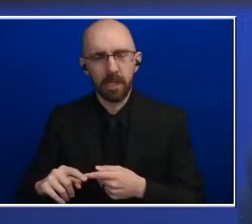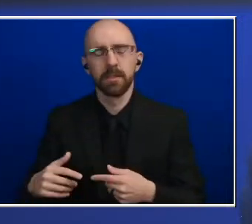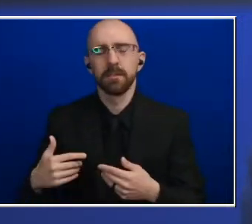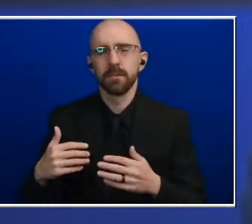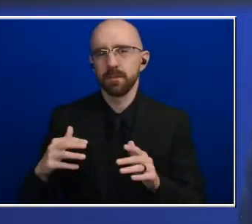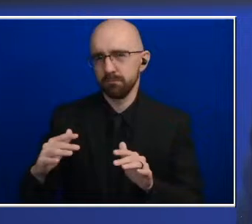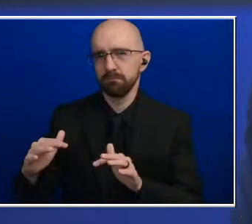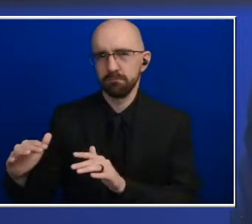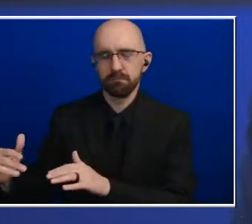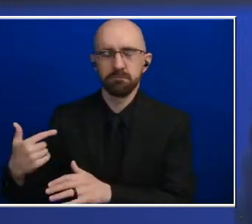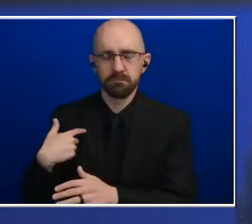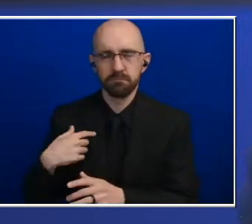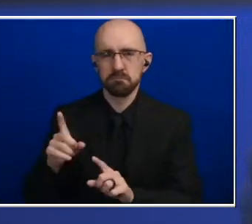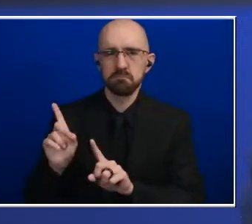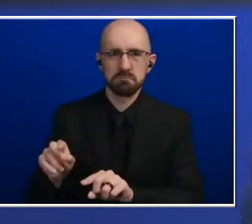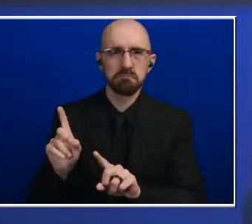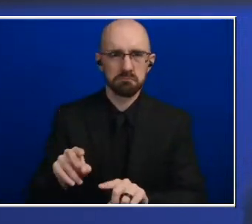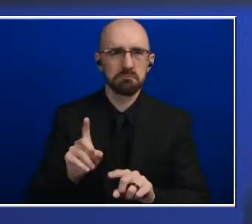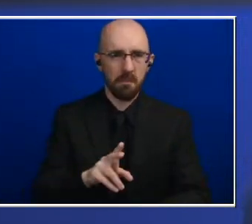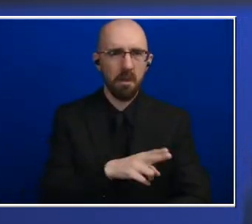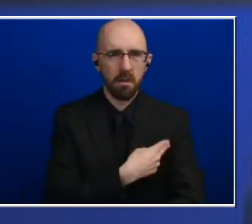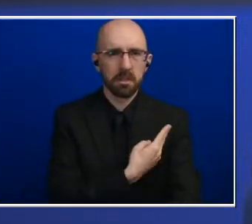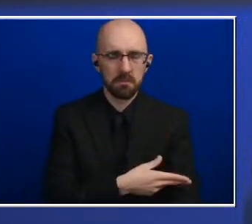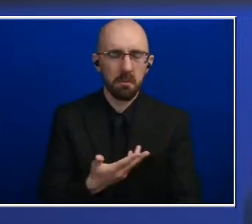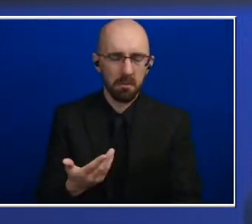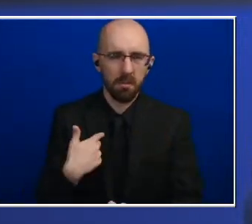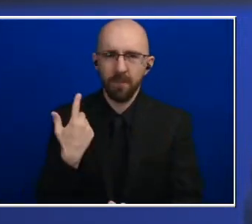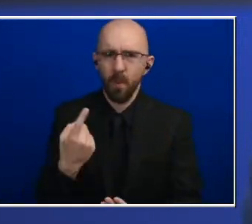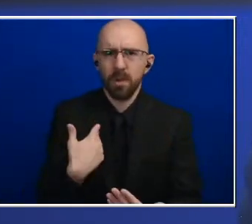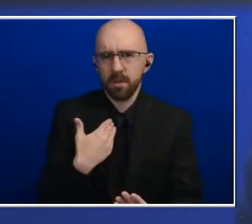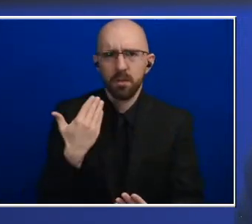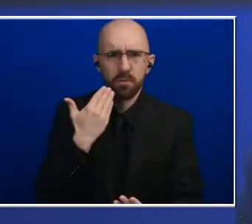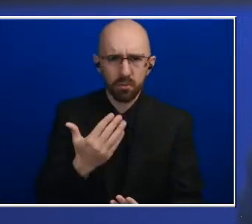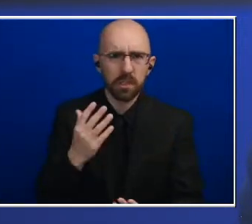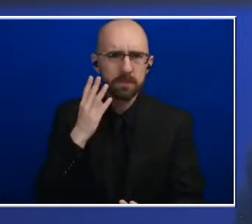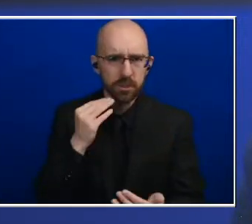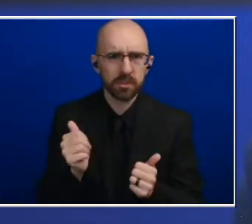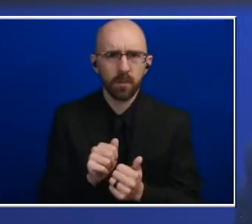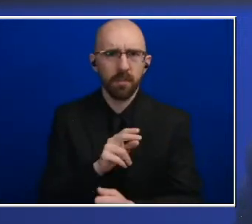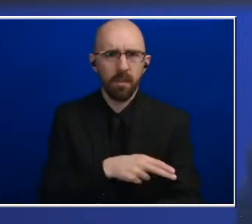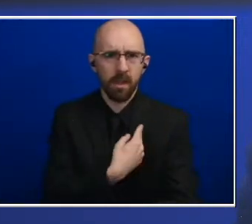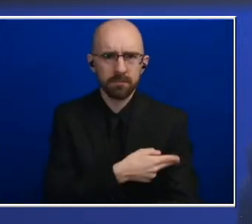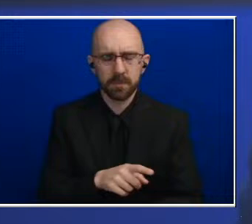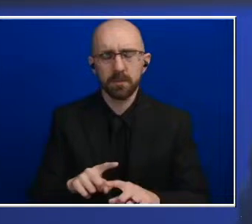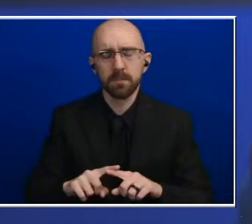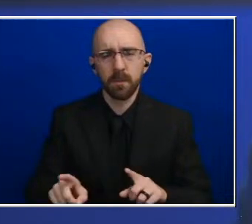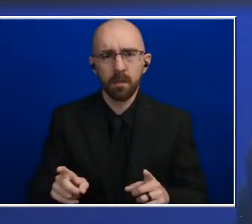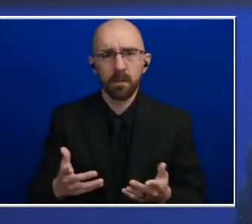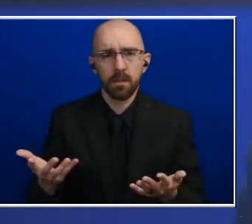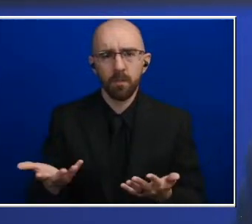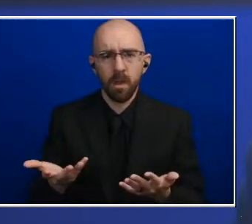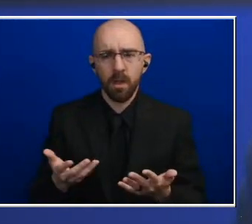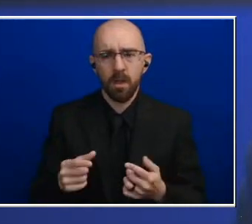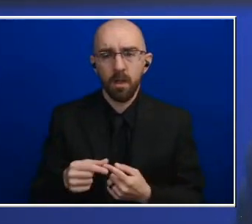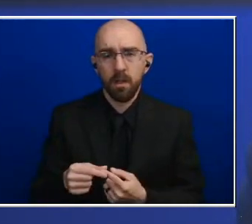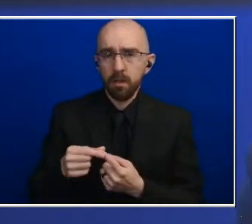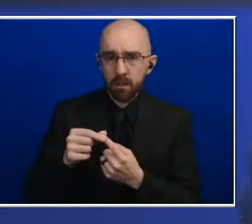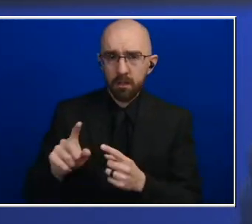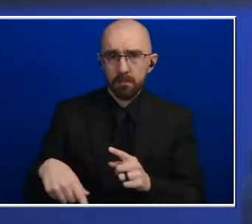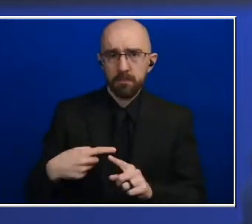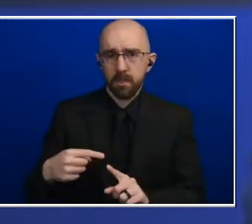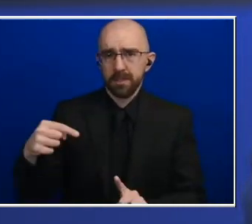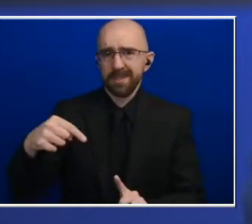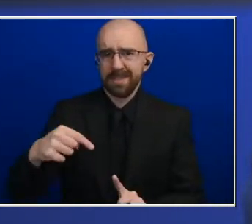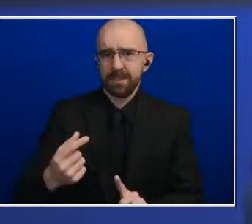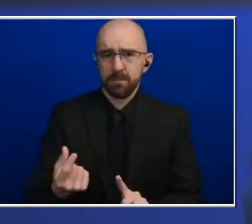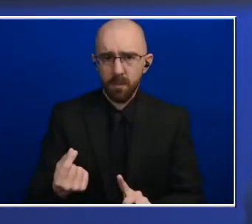other experiences, right? Always had good experience in hospitals, but what was unique about this was everybody